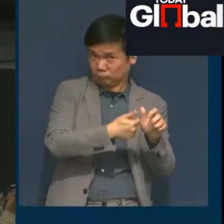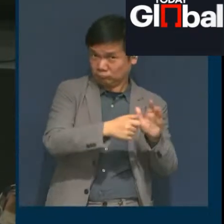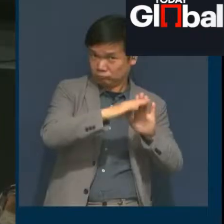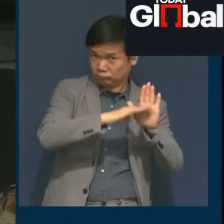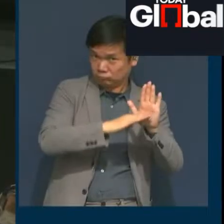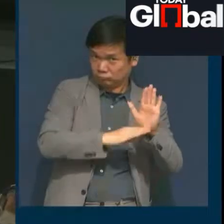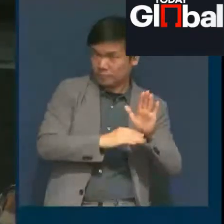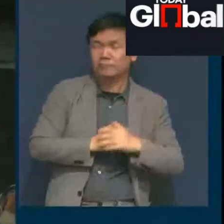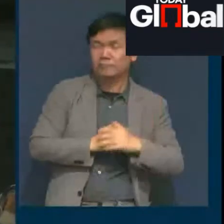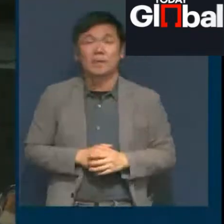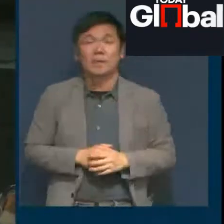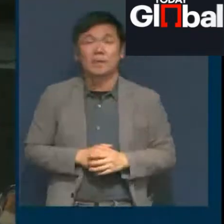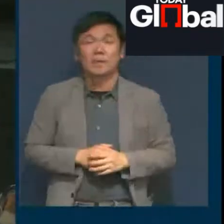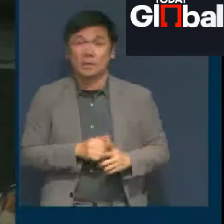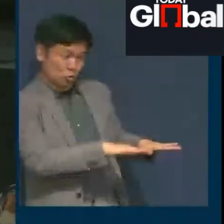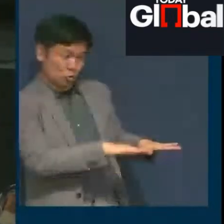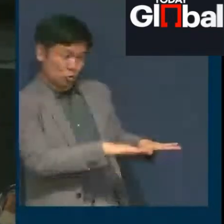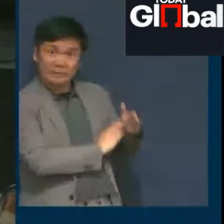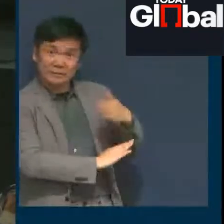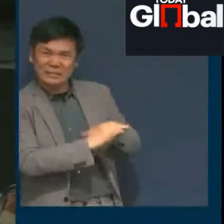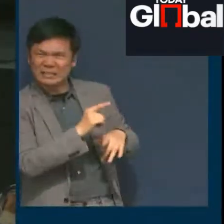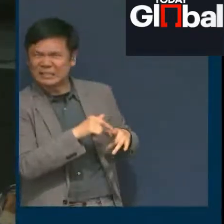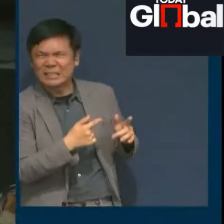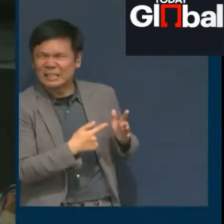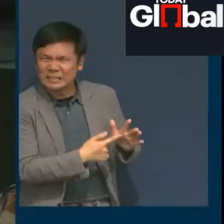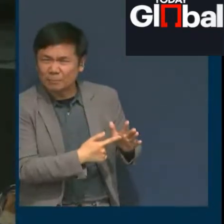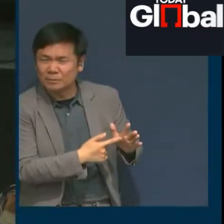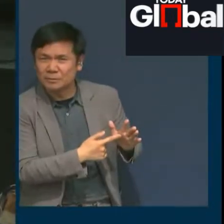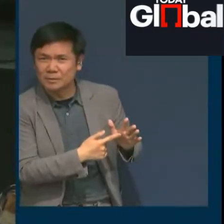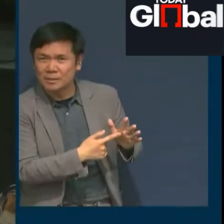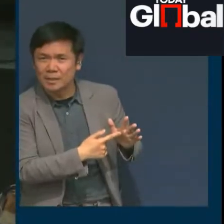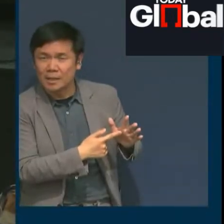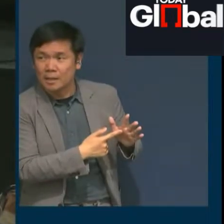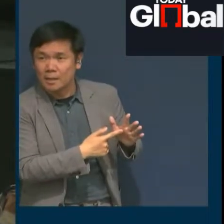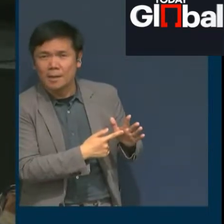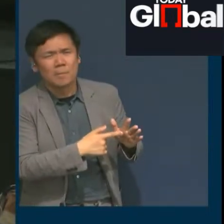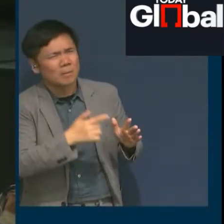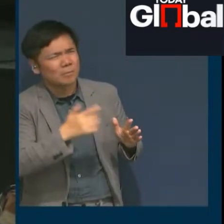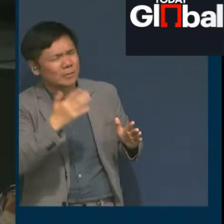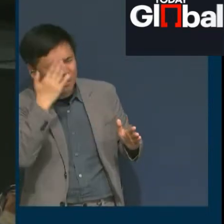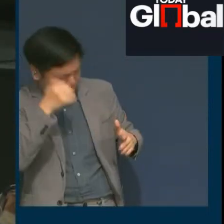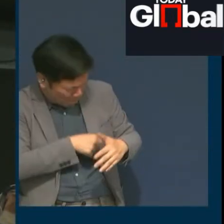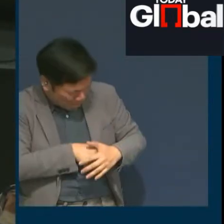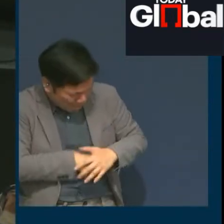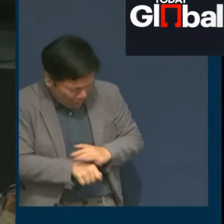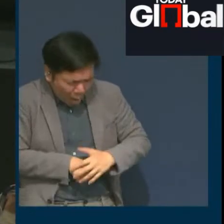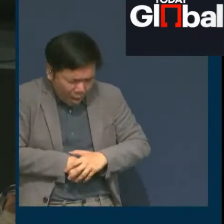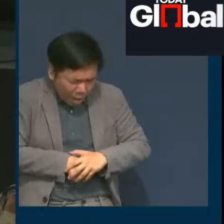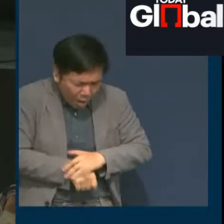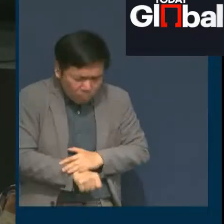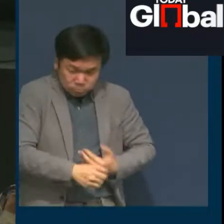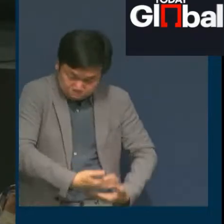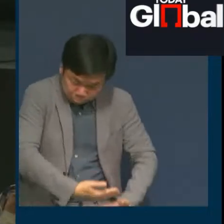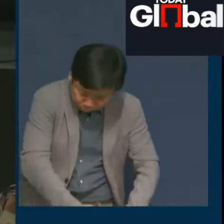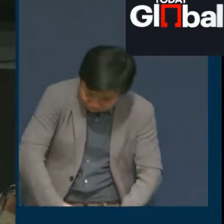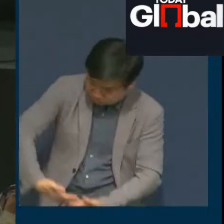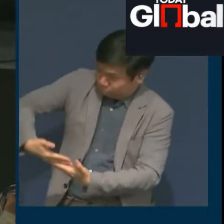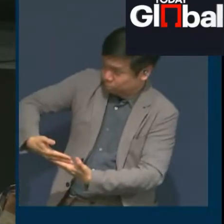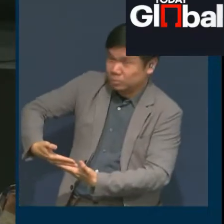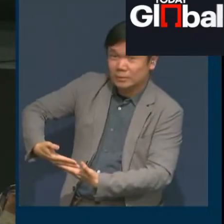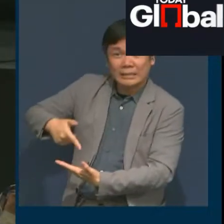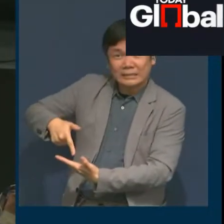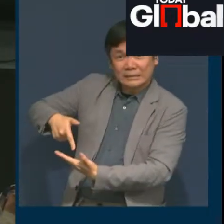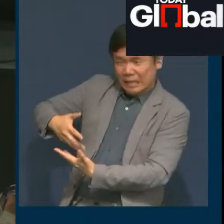with disabilities related to complications during their birth or during their early